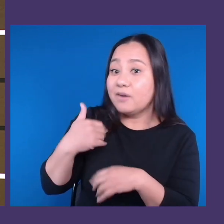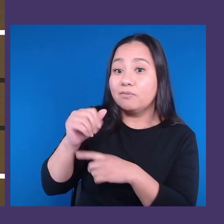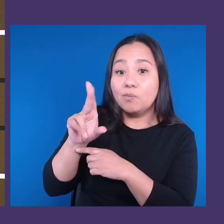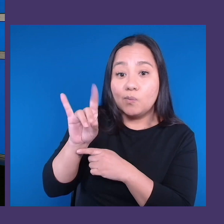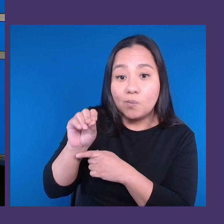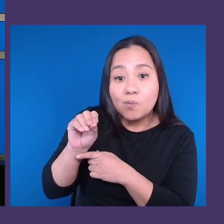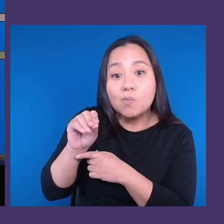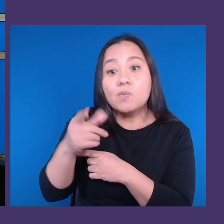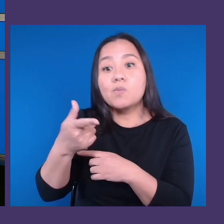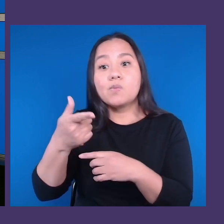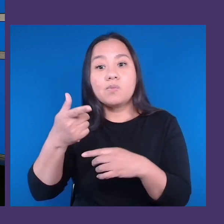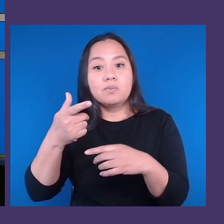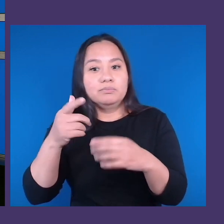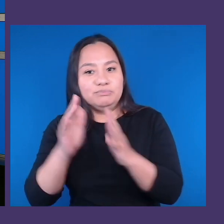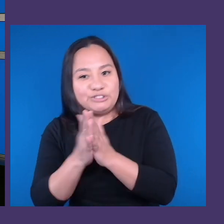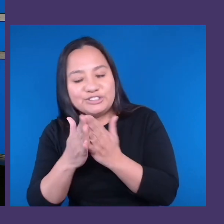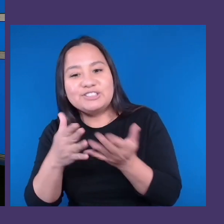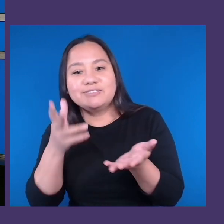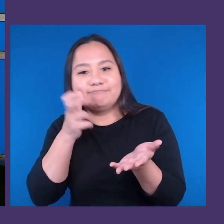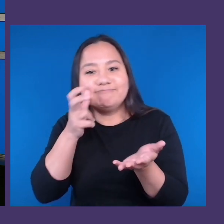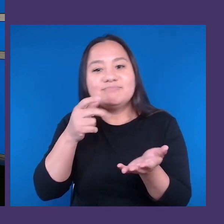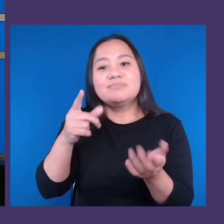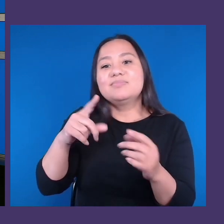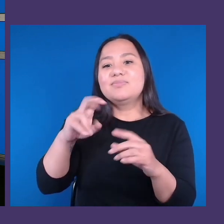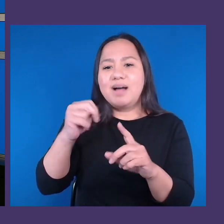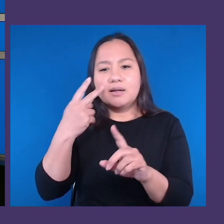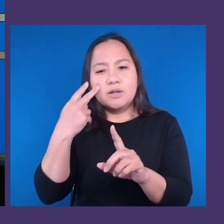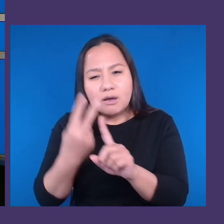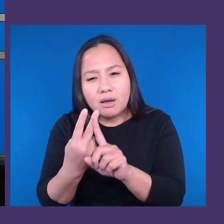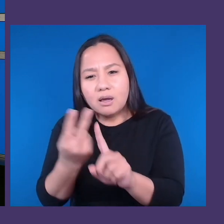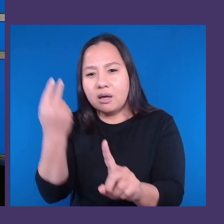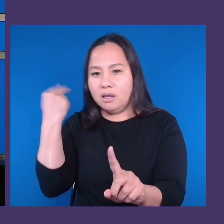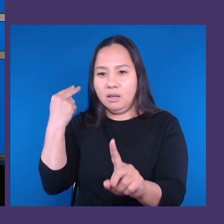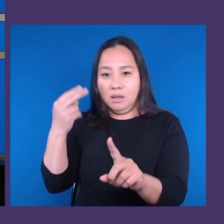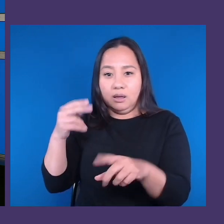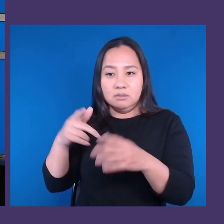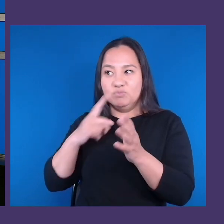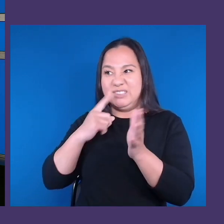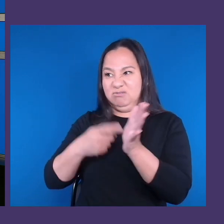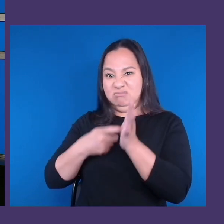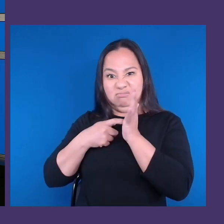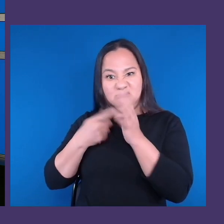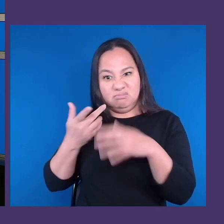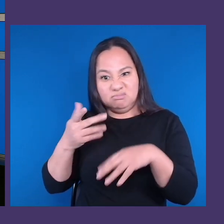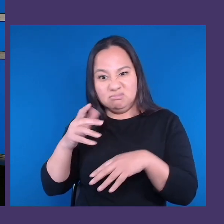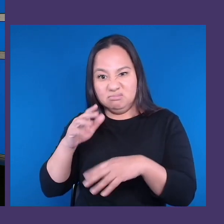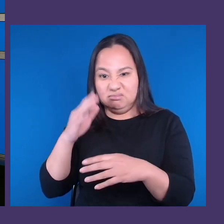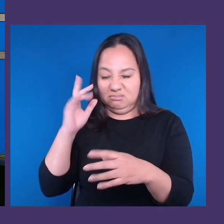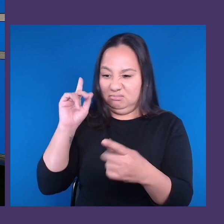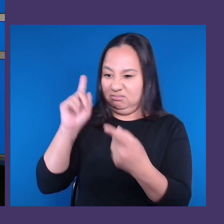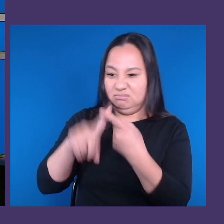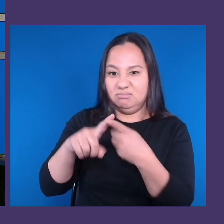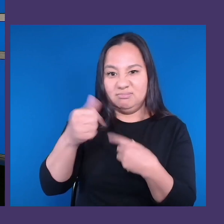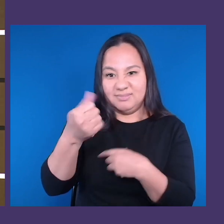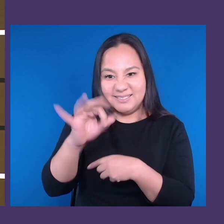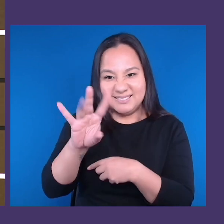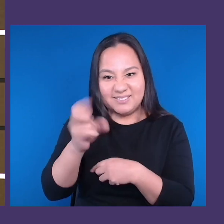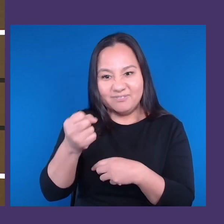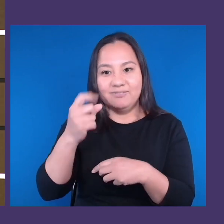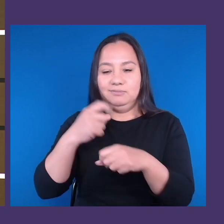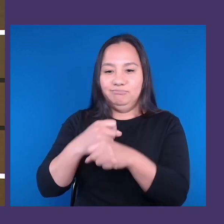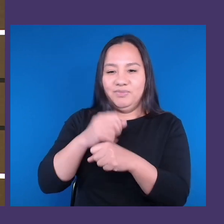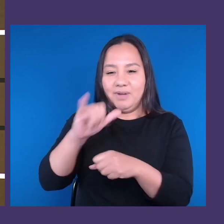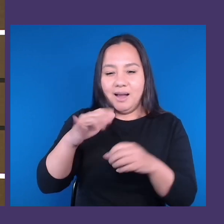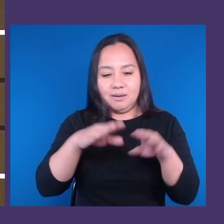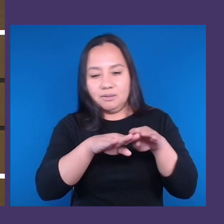the 1970s to create a curb cut. And I look back at that and say, wow, why